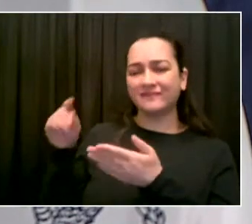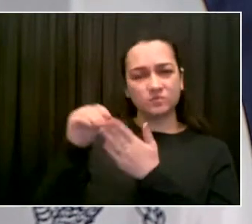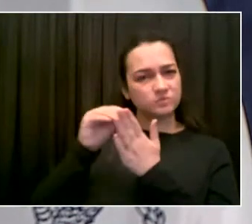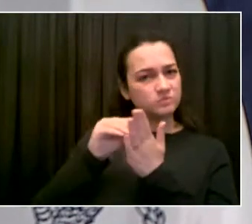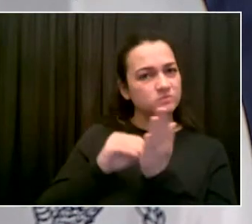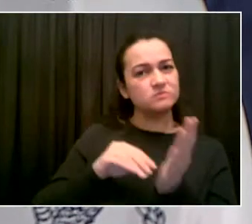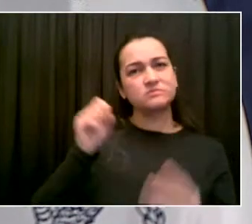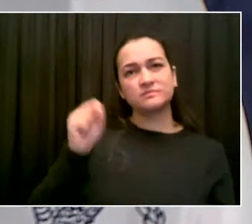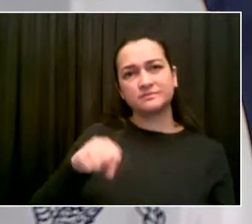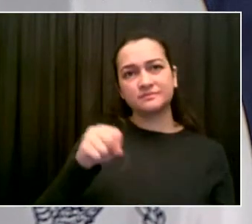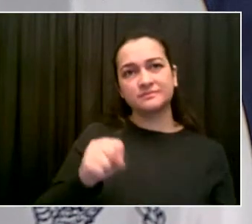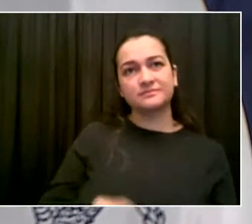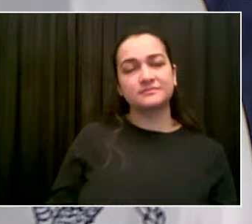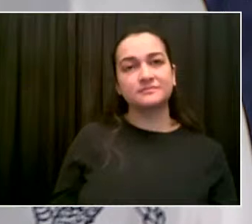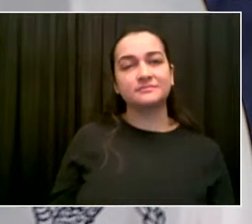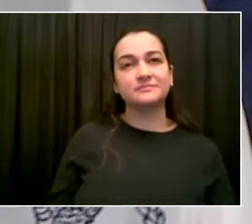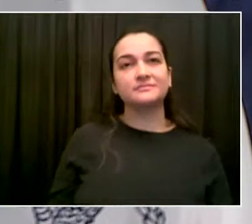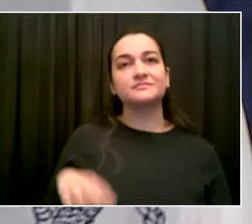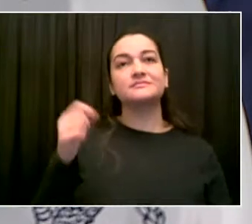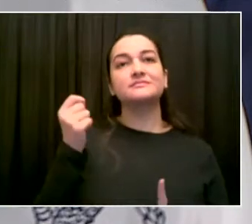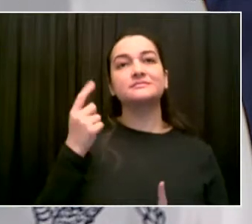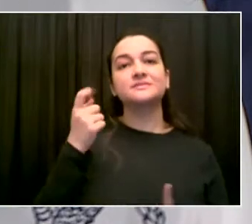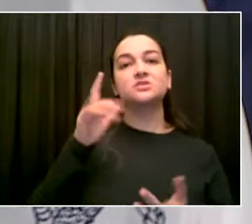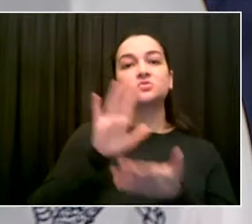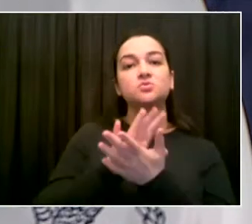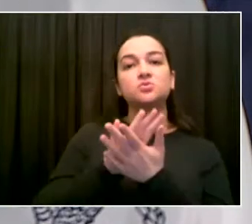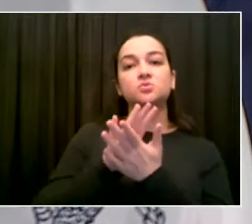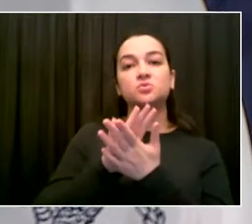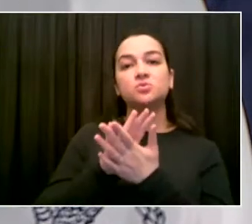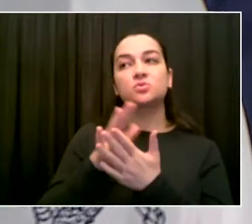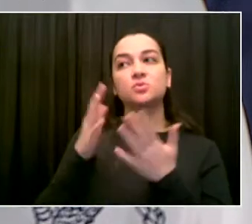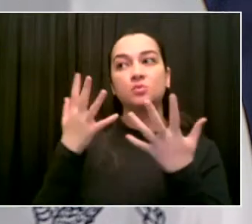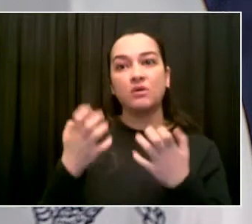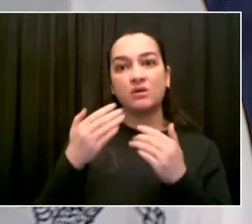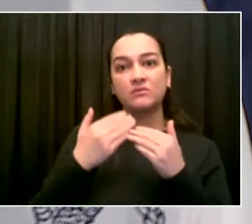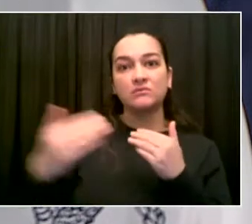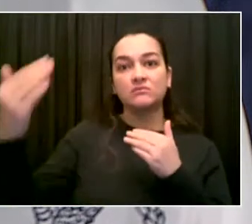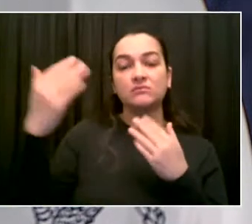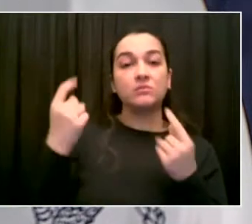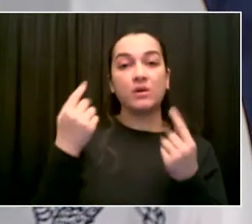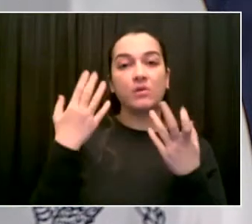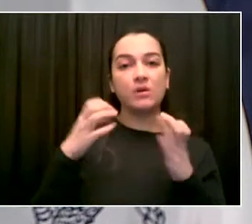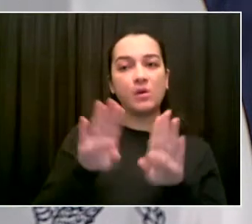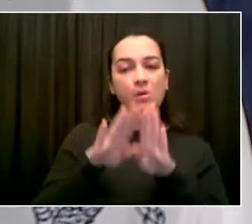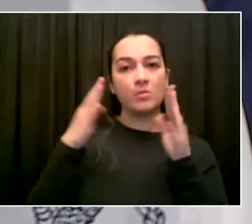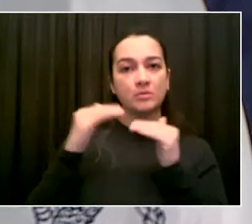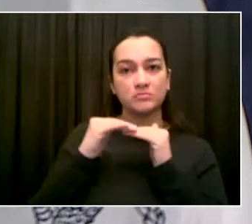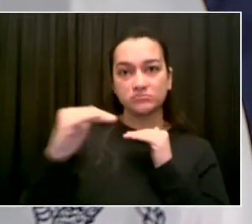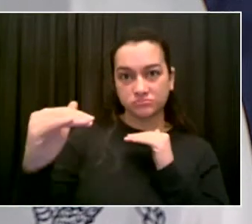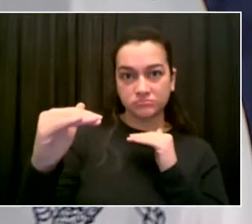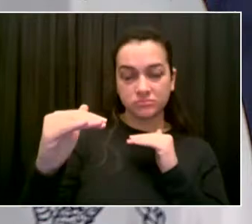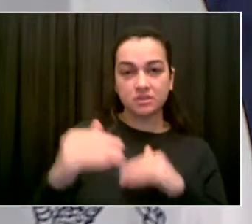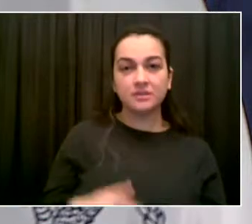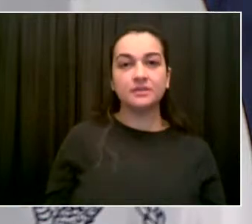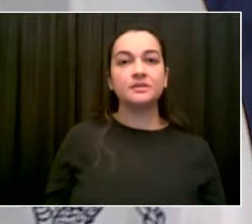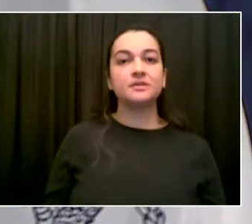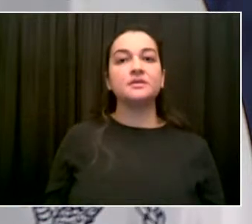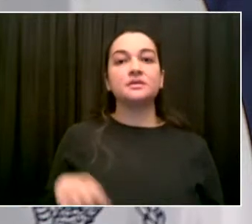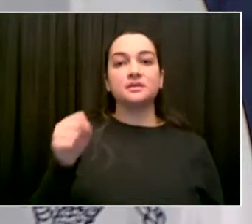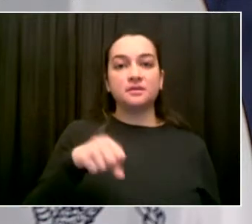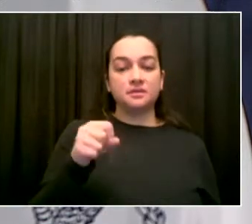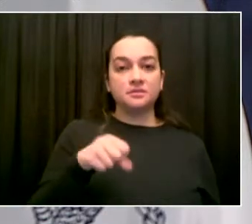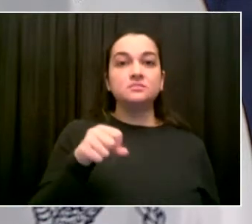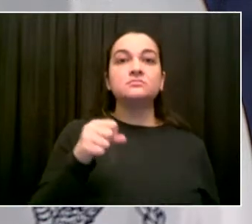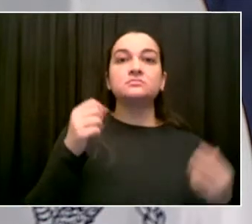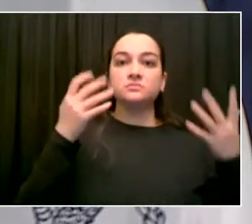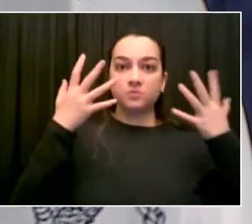So I think the fact that we've been tracking helps us to understand how everything played out, but we really do believe